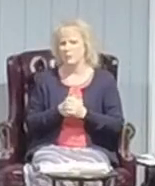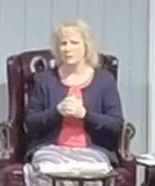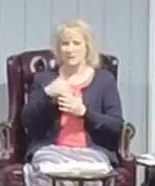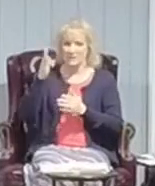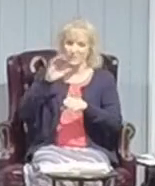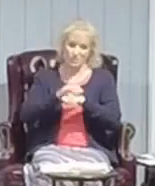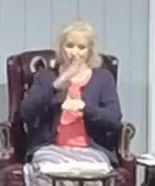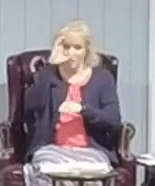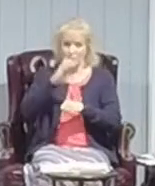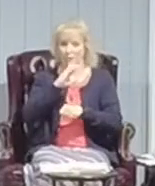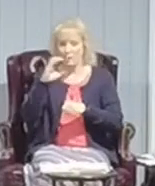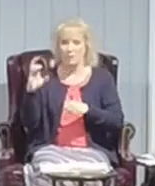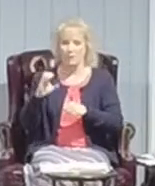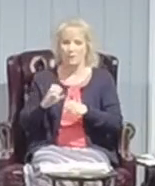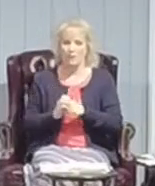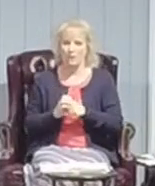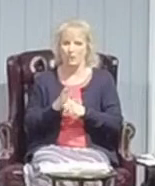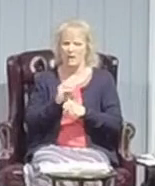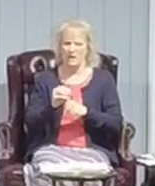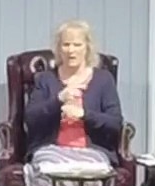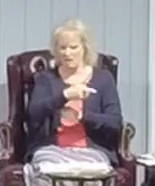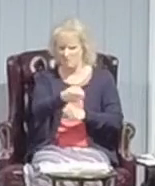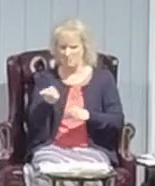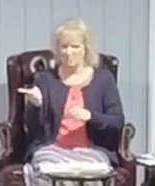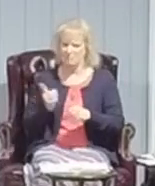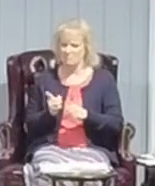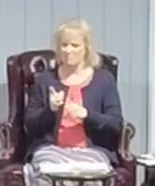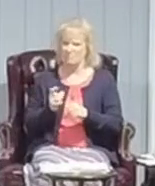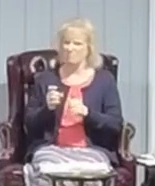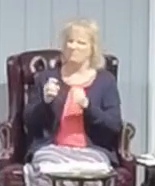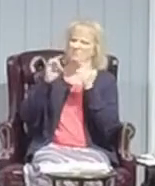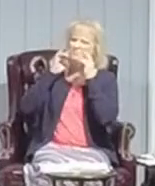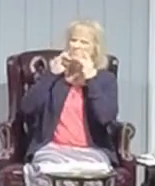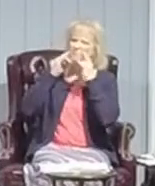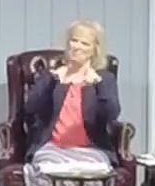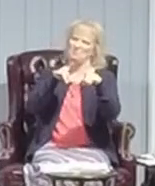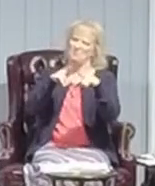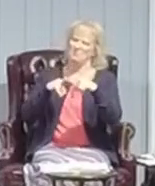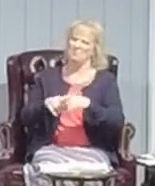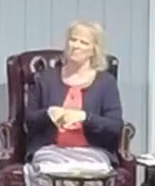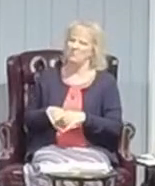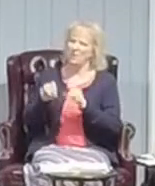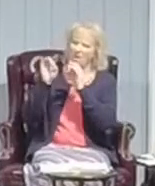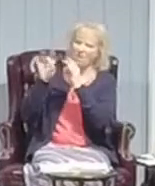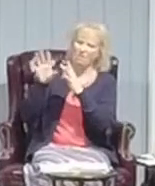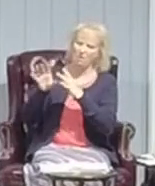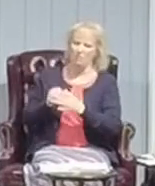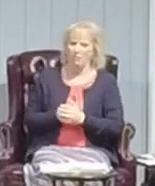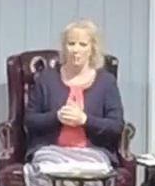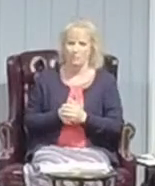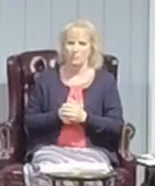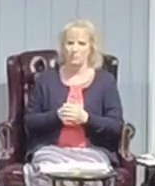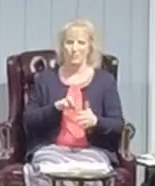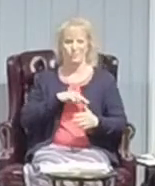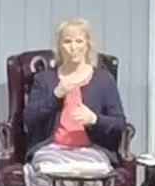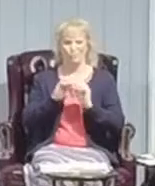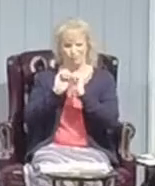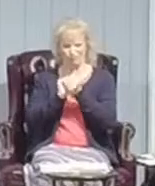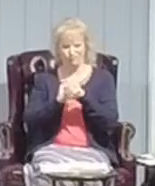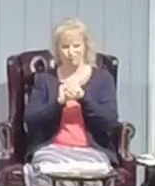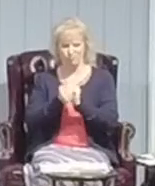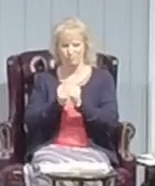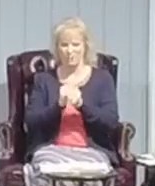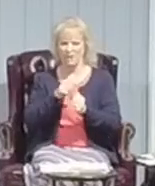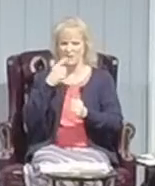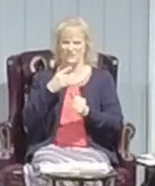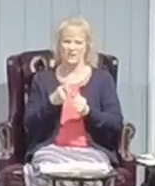He's on the cross, and they're deriding him, they're mocking him, they're railing on him. The religious crowd said this,